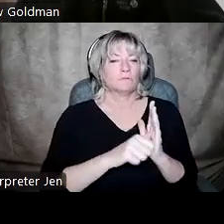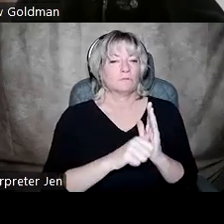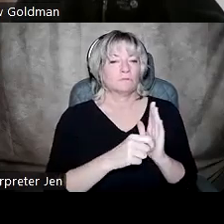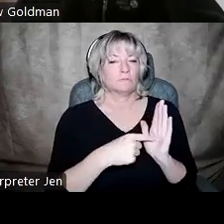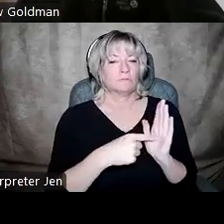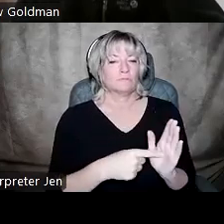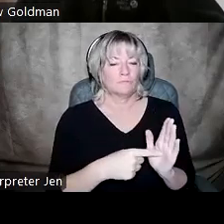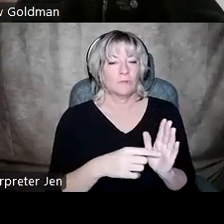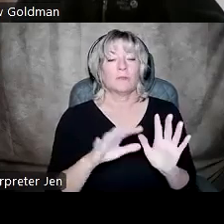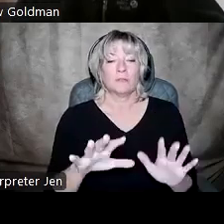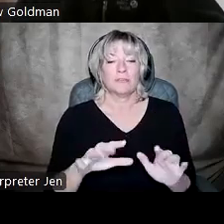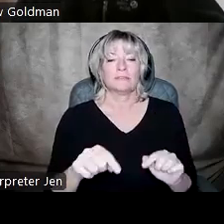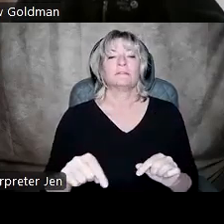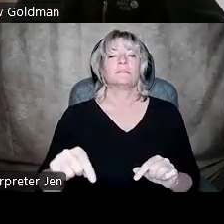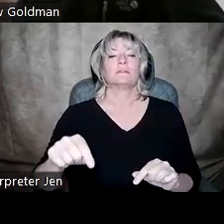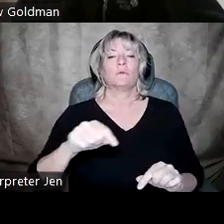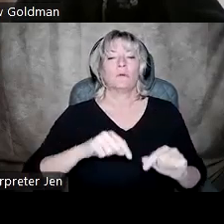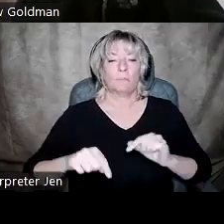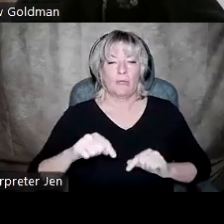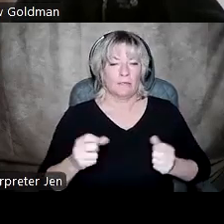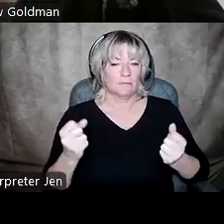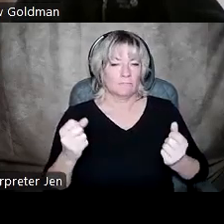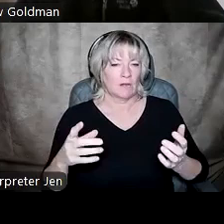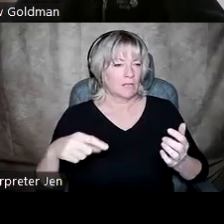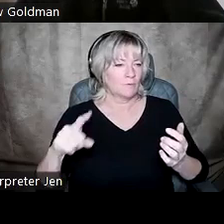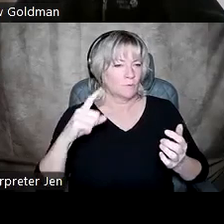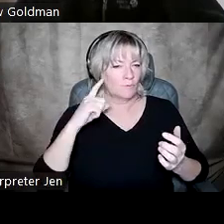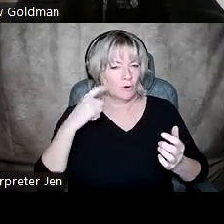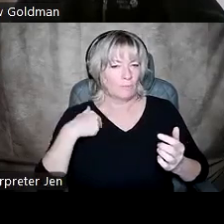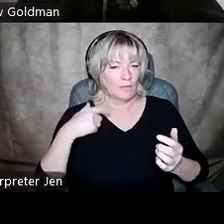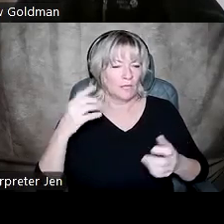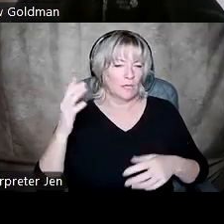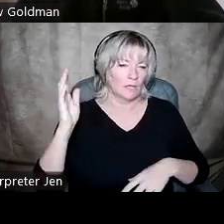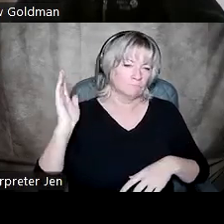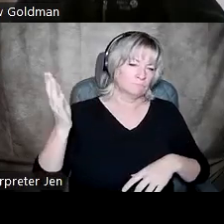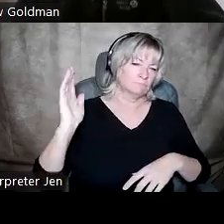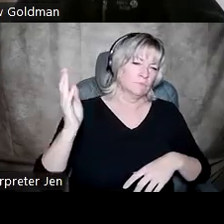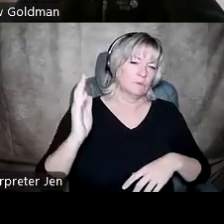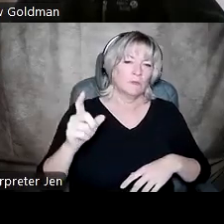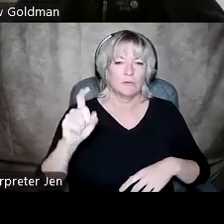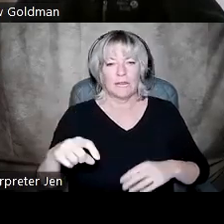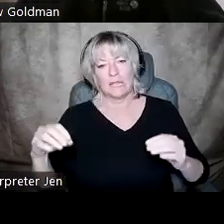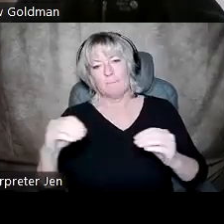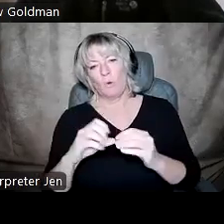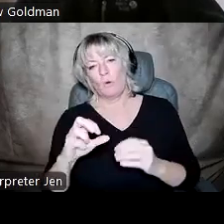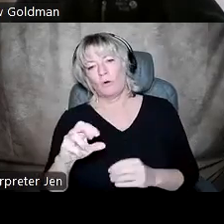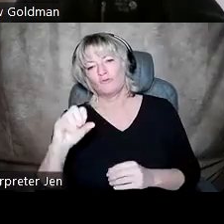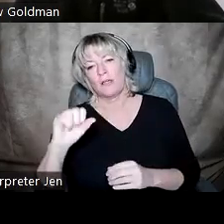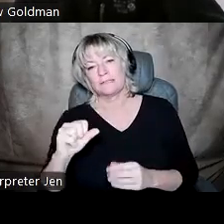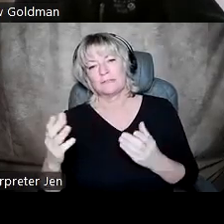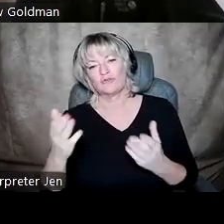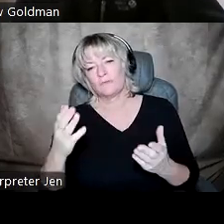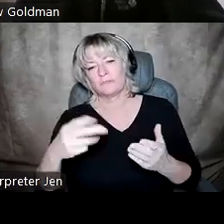actually taking a step back. Many of you have heard me kind of get on my soapbox and say, we need more crisis services research. We